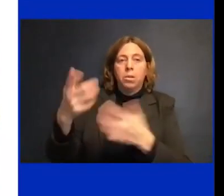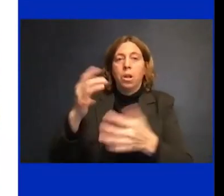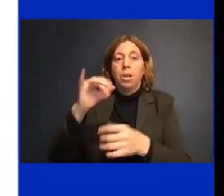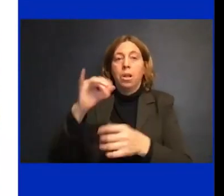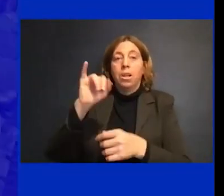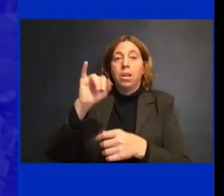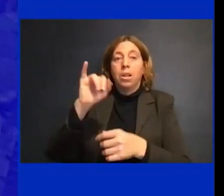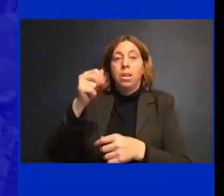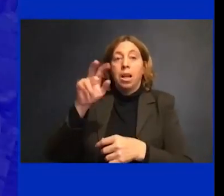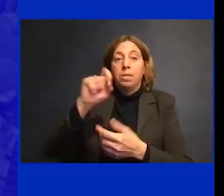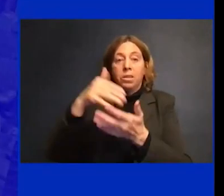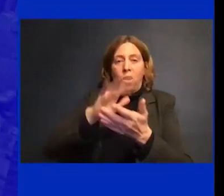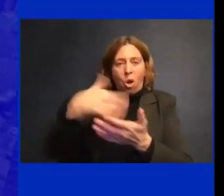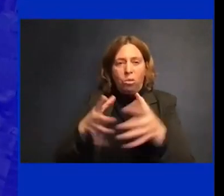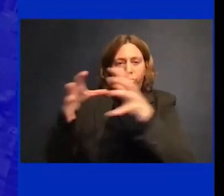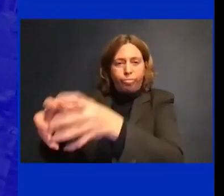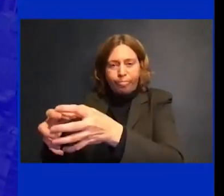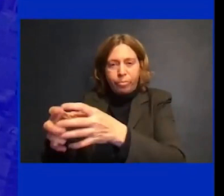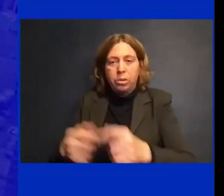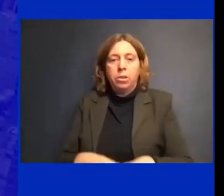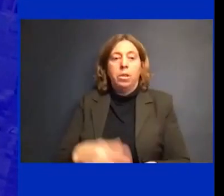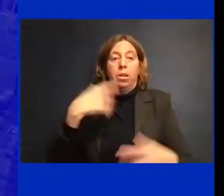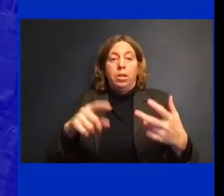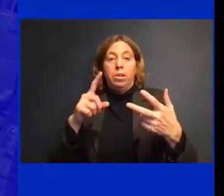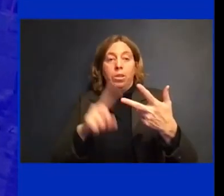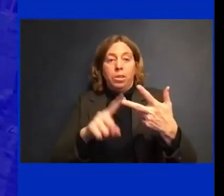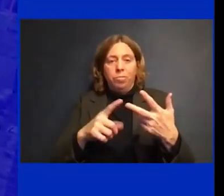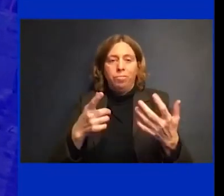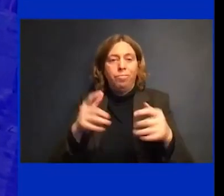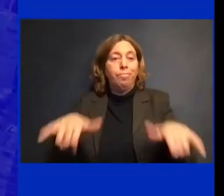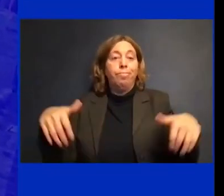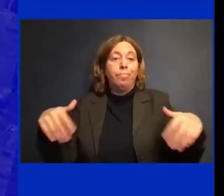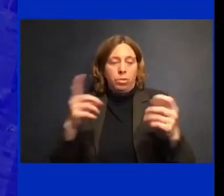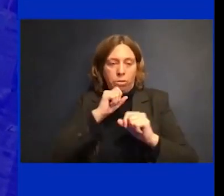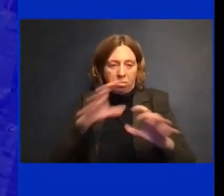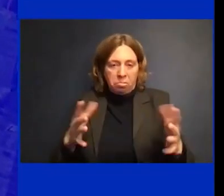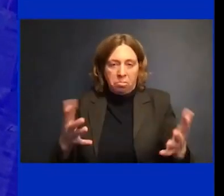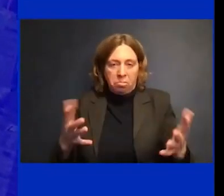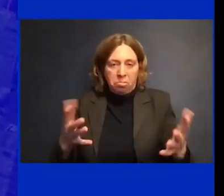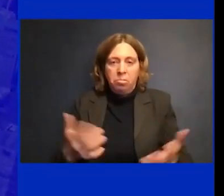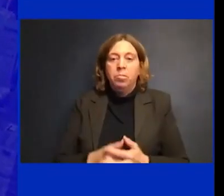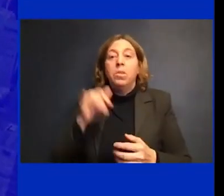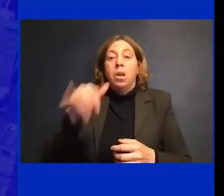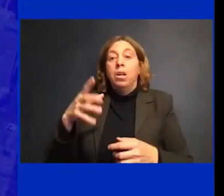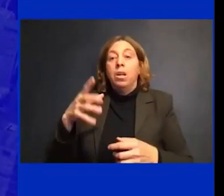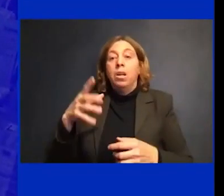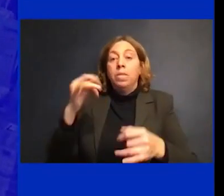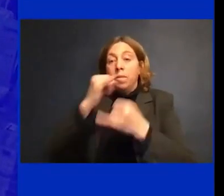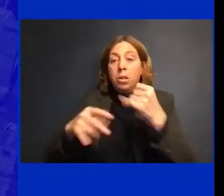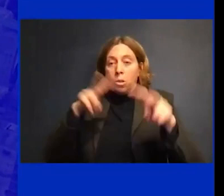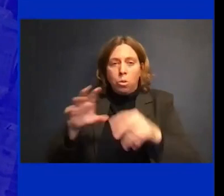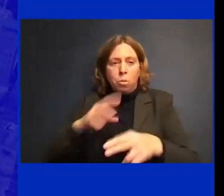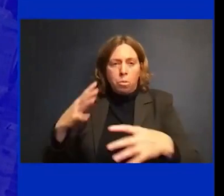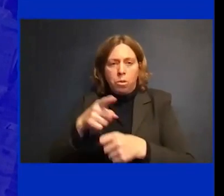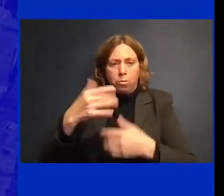The planning-level draft scoping document, summary of comments and responses, and final scoping report summarizing this process and outcome